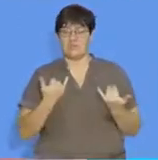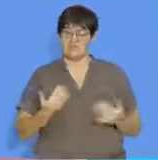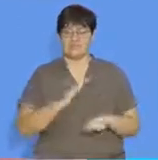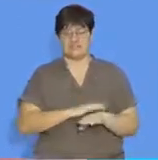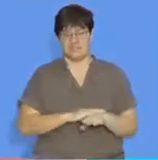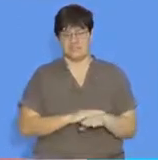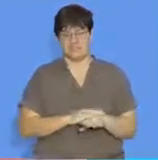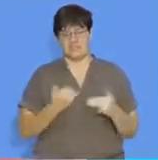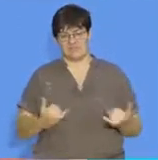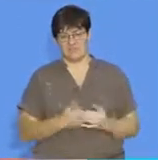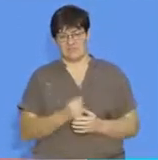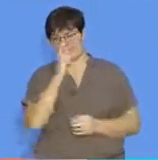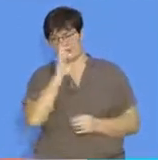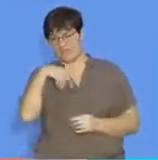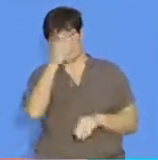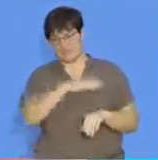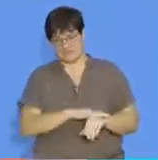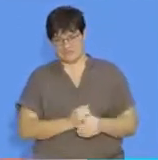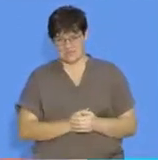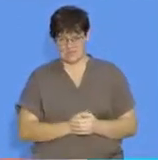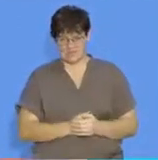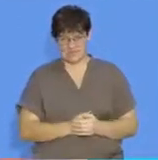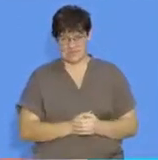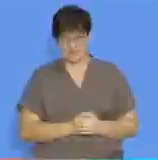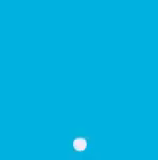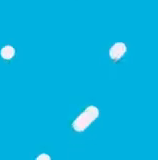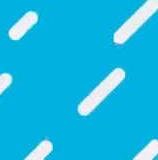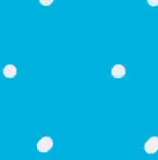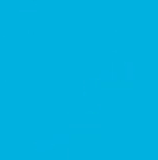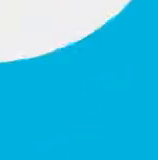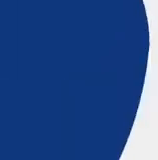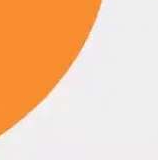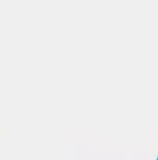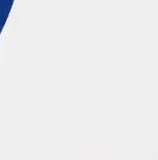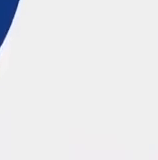resistance. With that said, that's the time we had for today. See you next time.